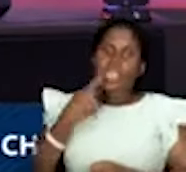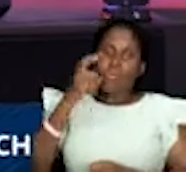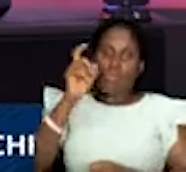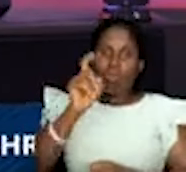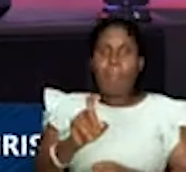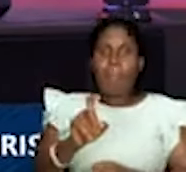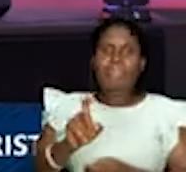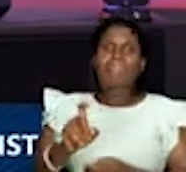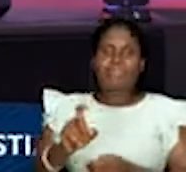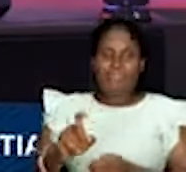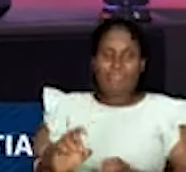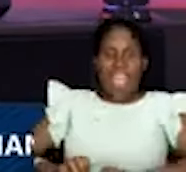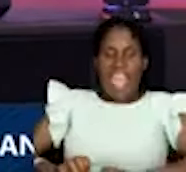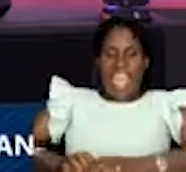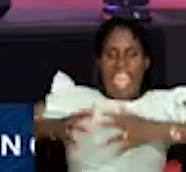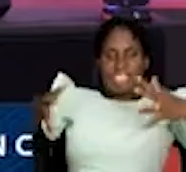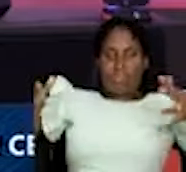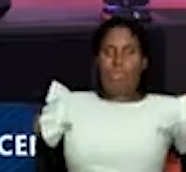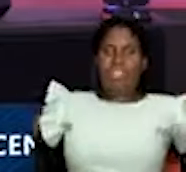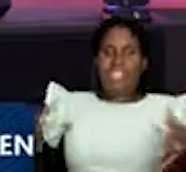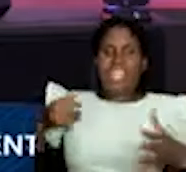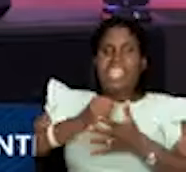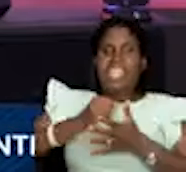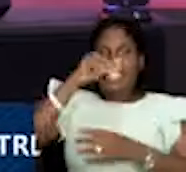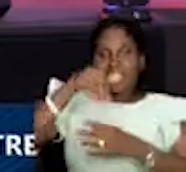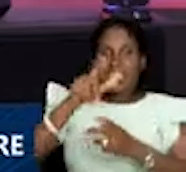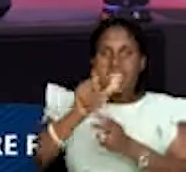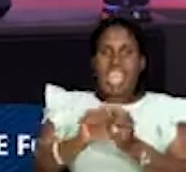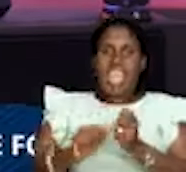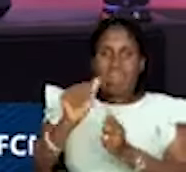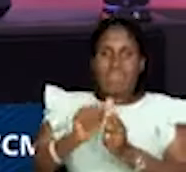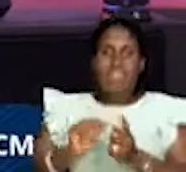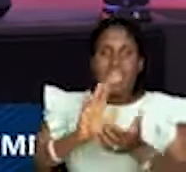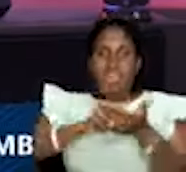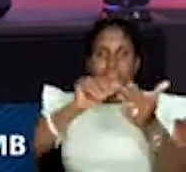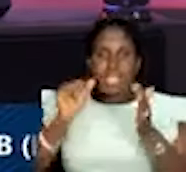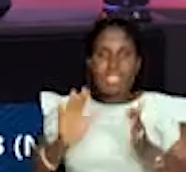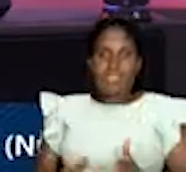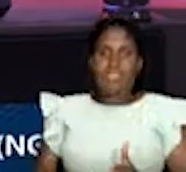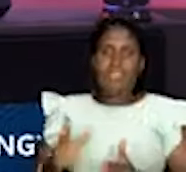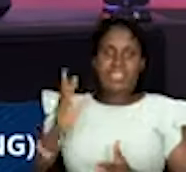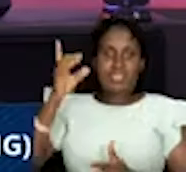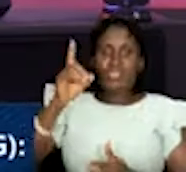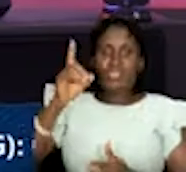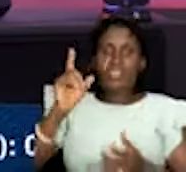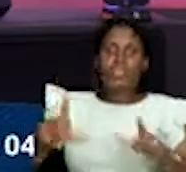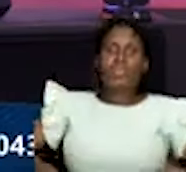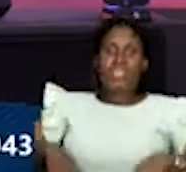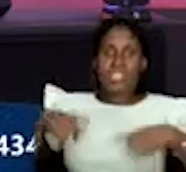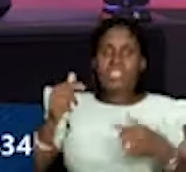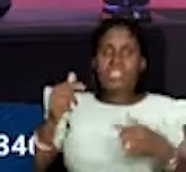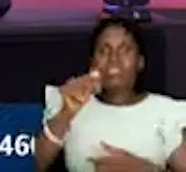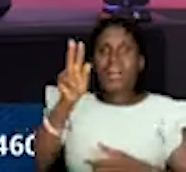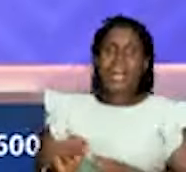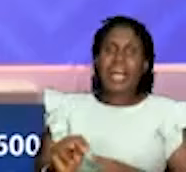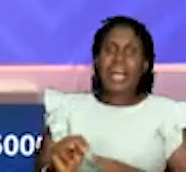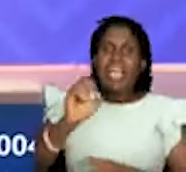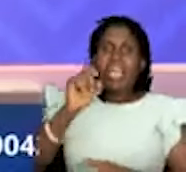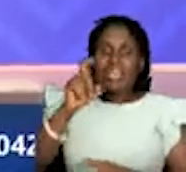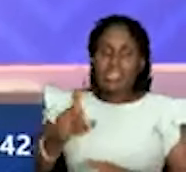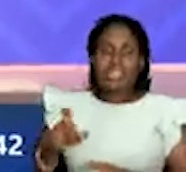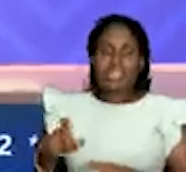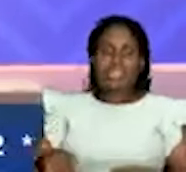together? It is in every believer's destiny according to scripture to live an extraordinary life that is